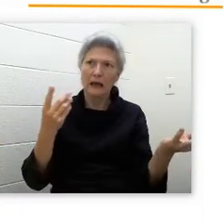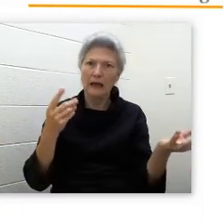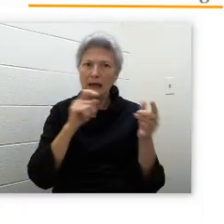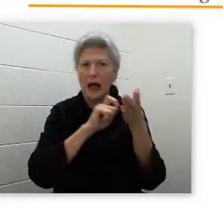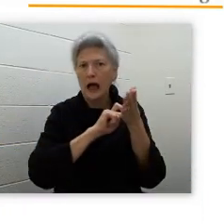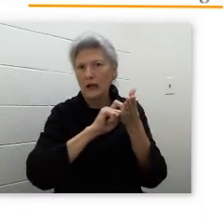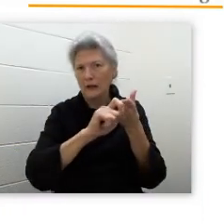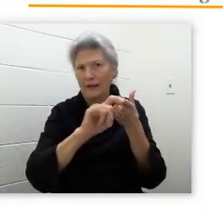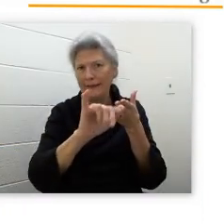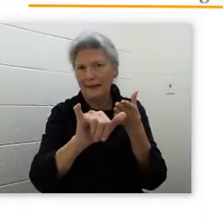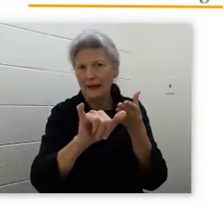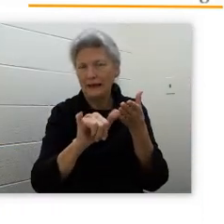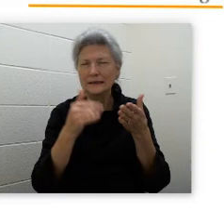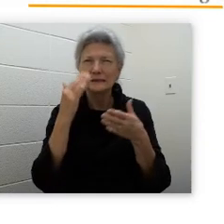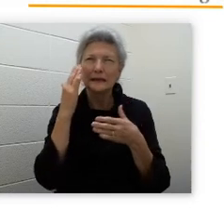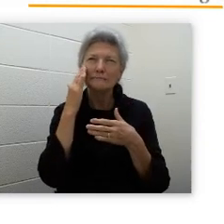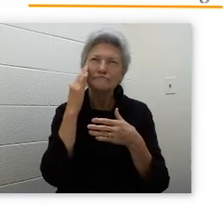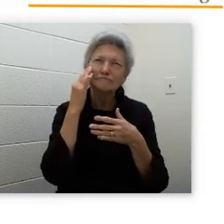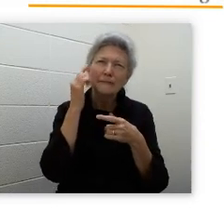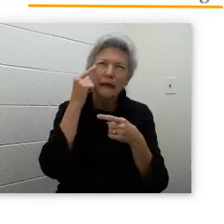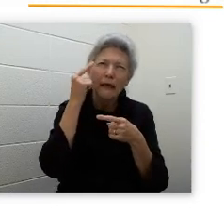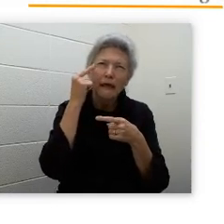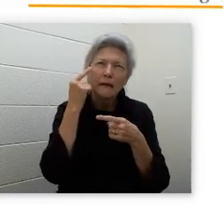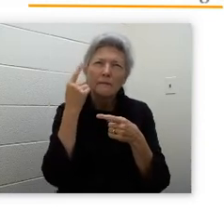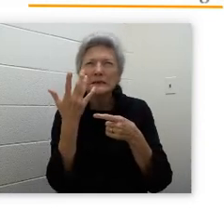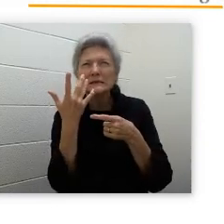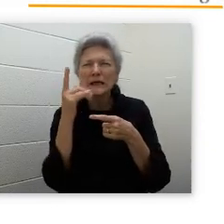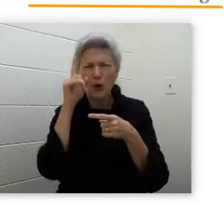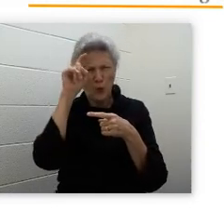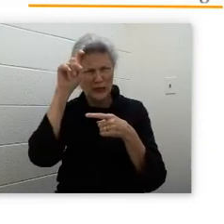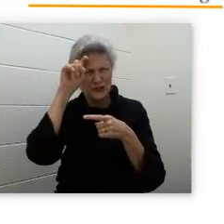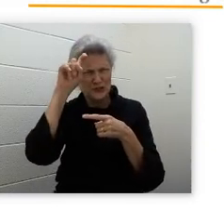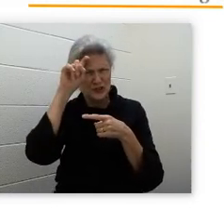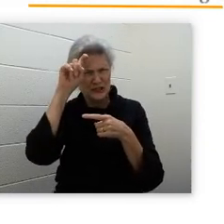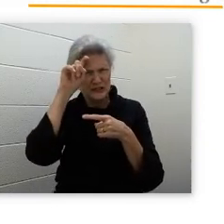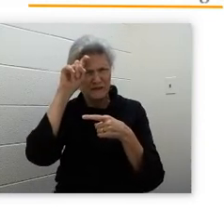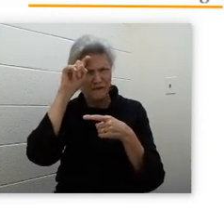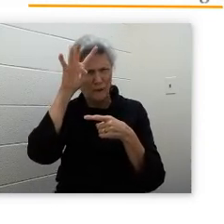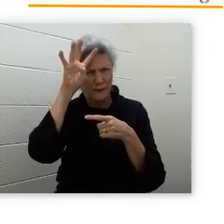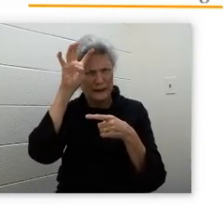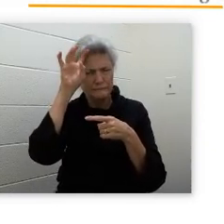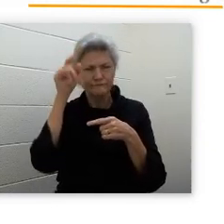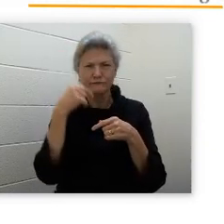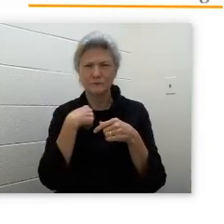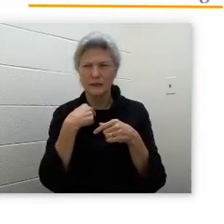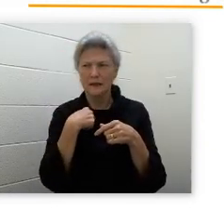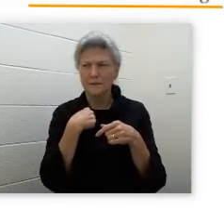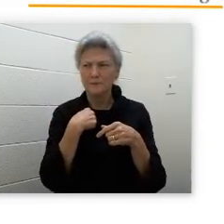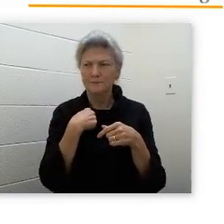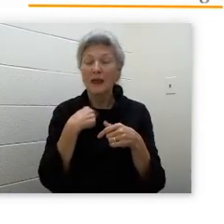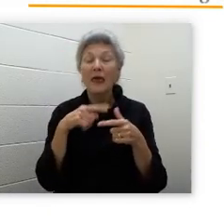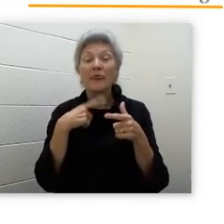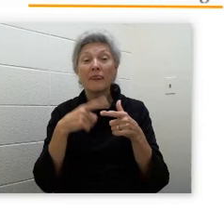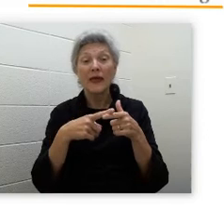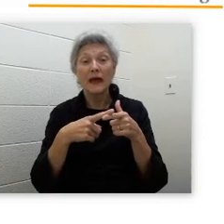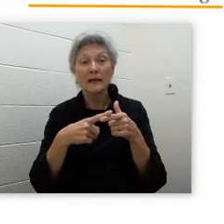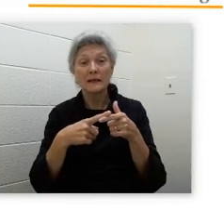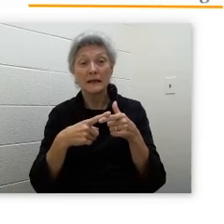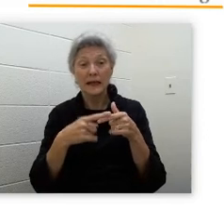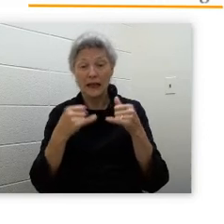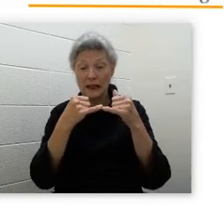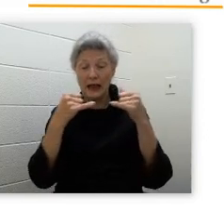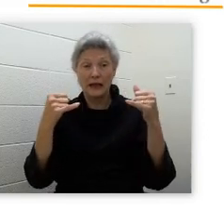underlined that because I thought that that would be just a question that I could come back to. Then in